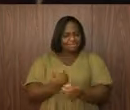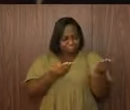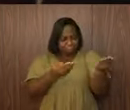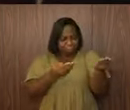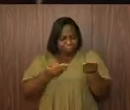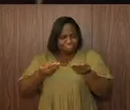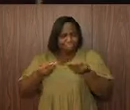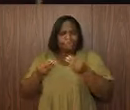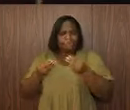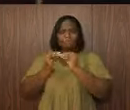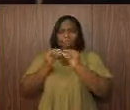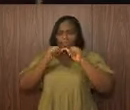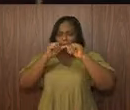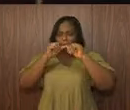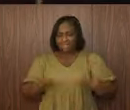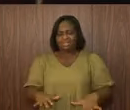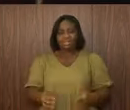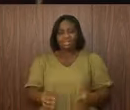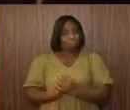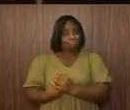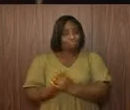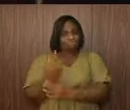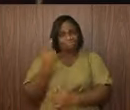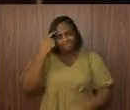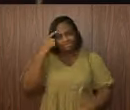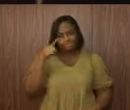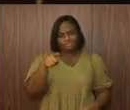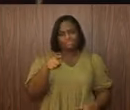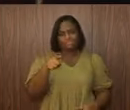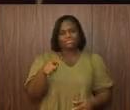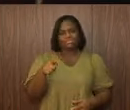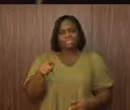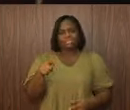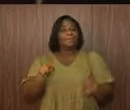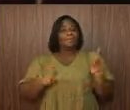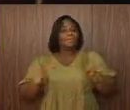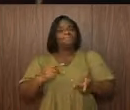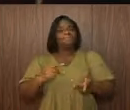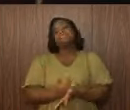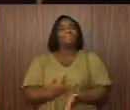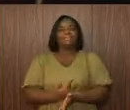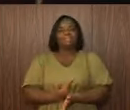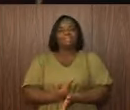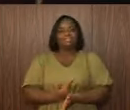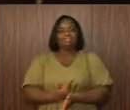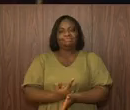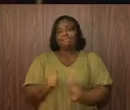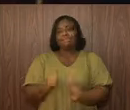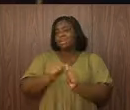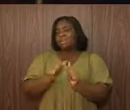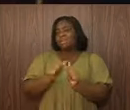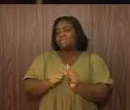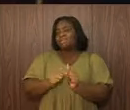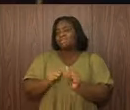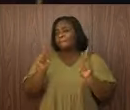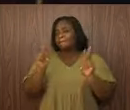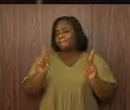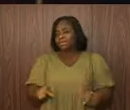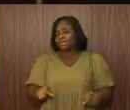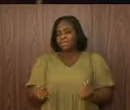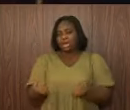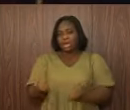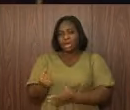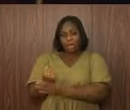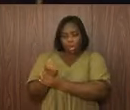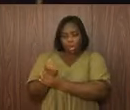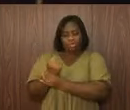blessing and growth for you, the people of Ghana, for everyone you hold dear, and for